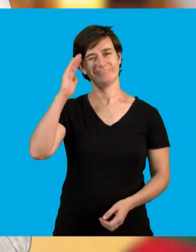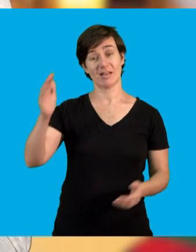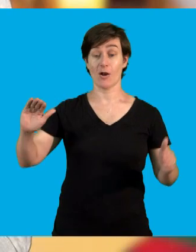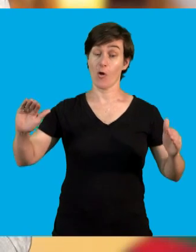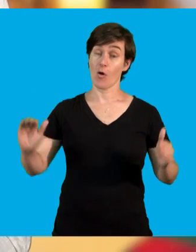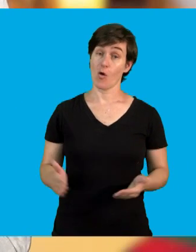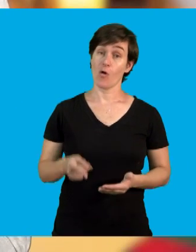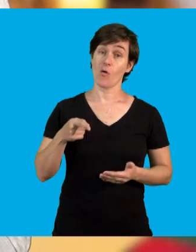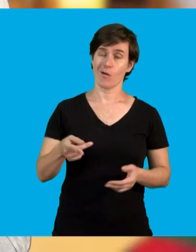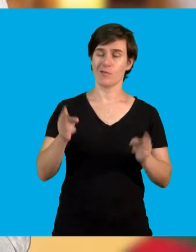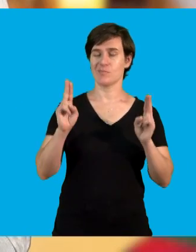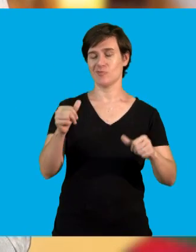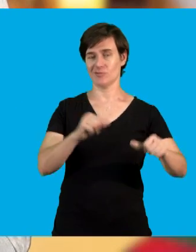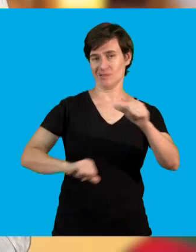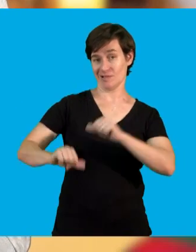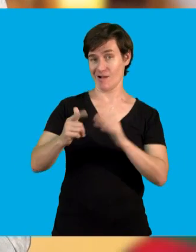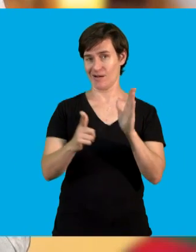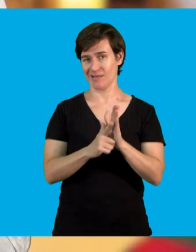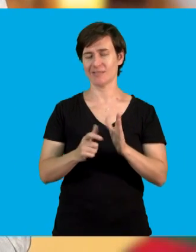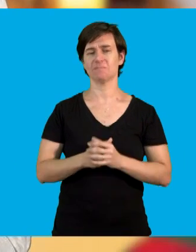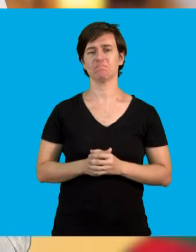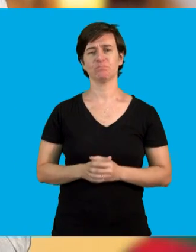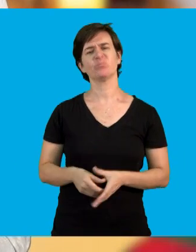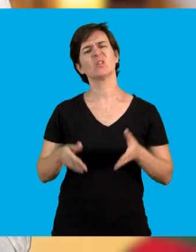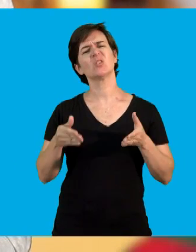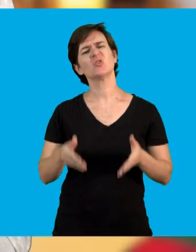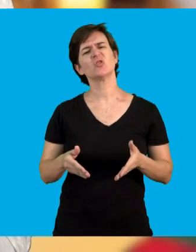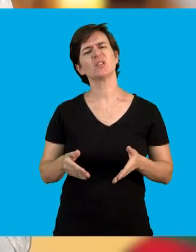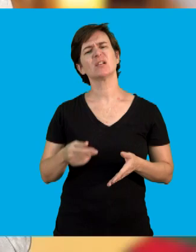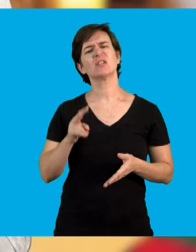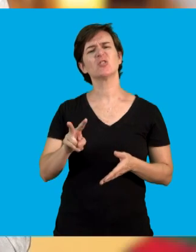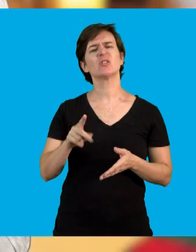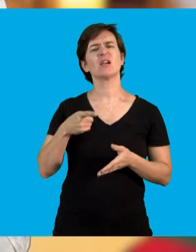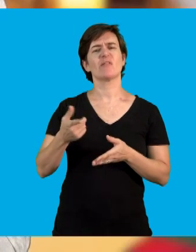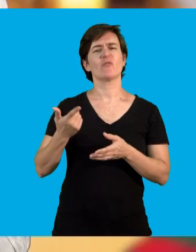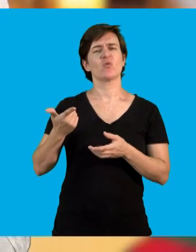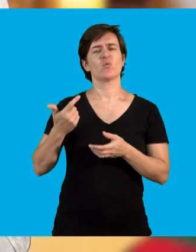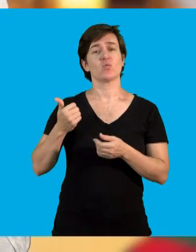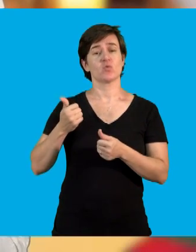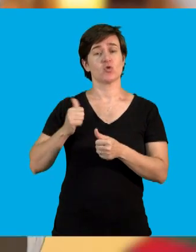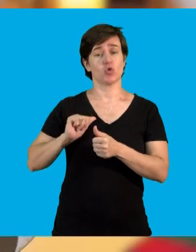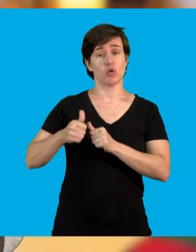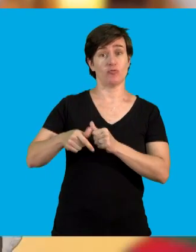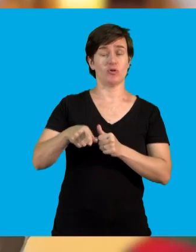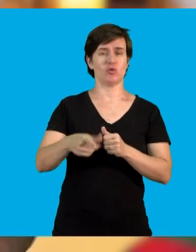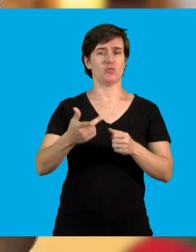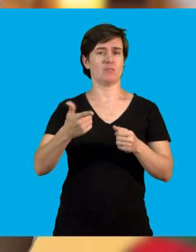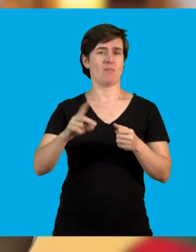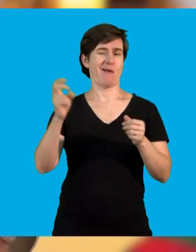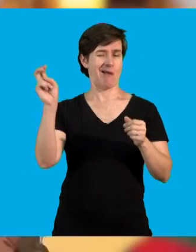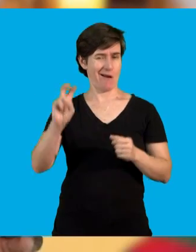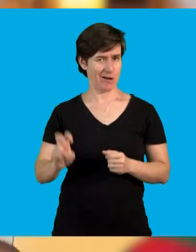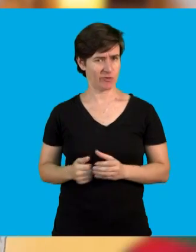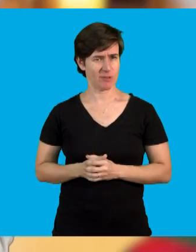Hello learners and welcome to a natural sciences lesson. So today we're going to be dealing with the generation of electricity. But before we